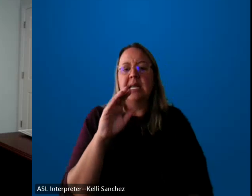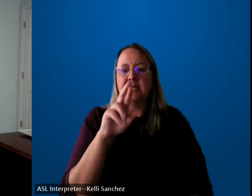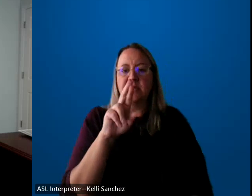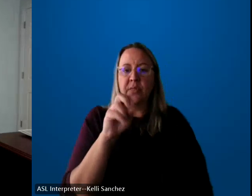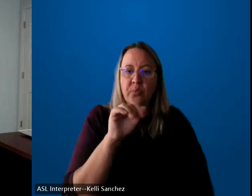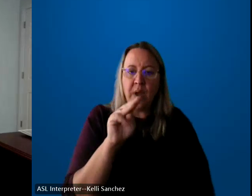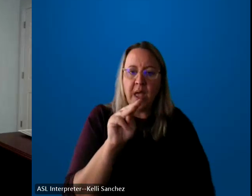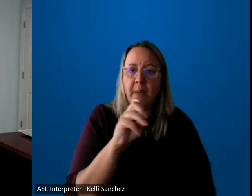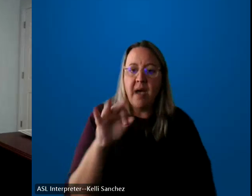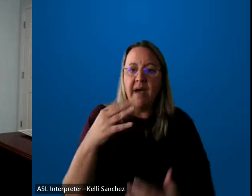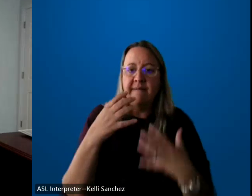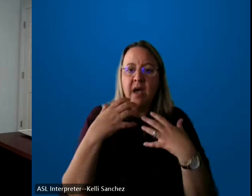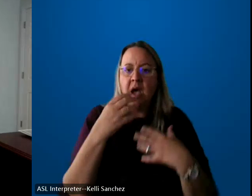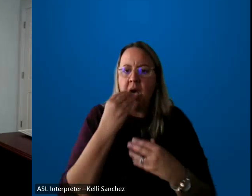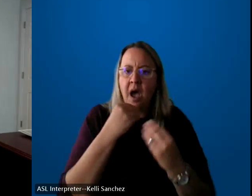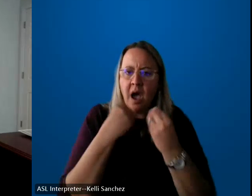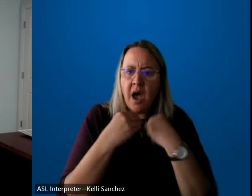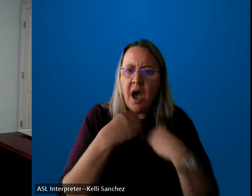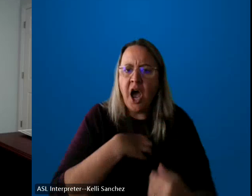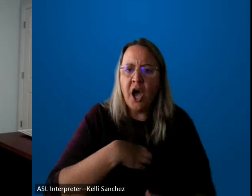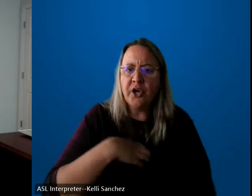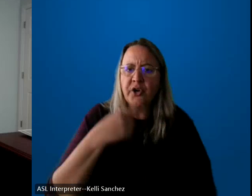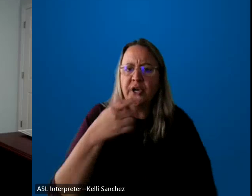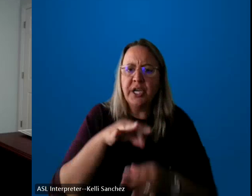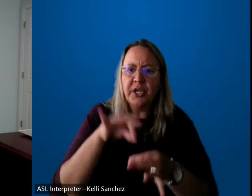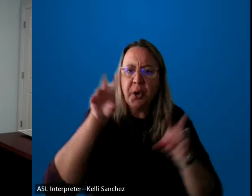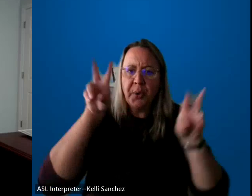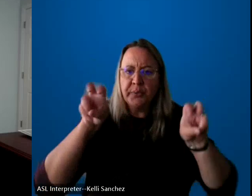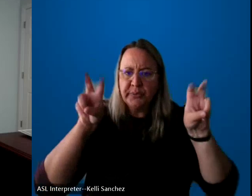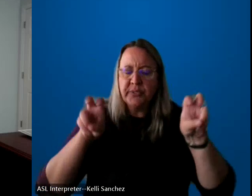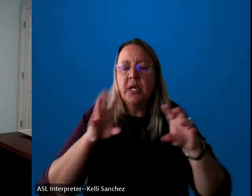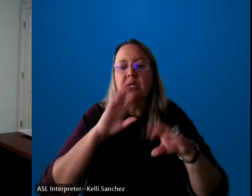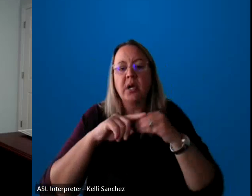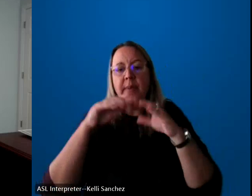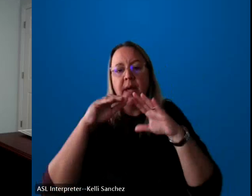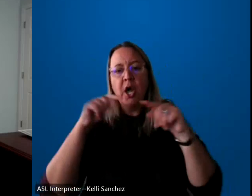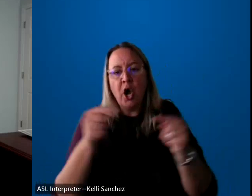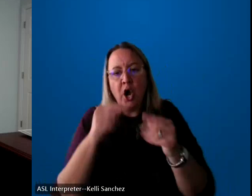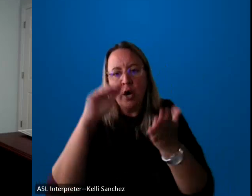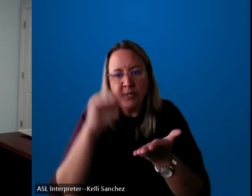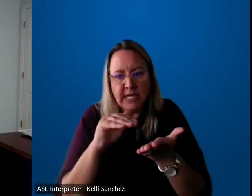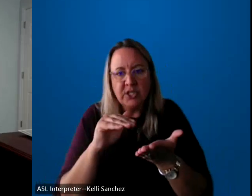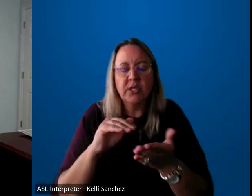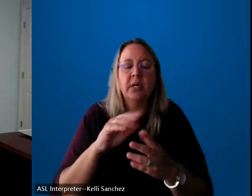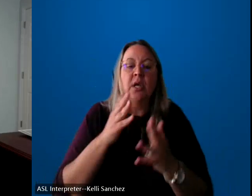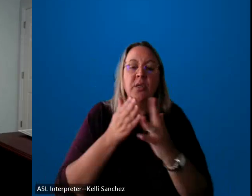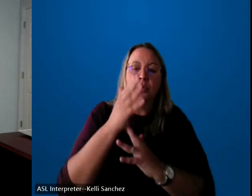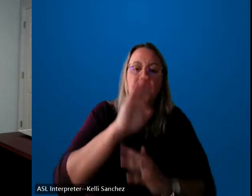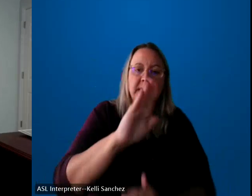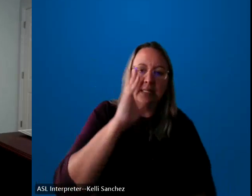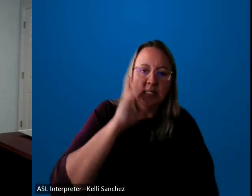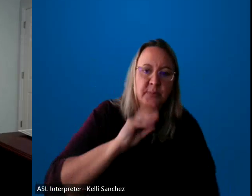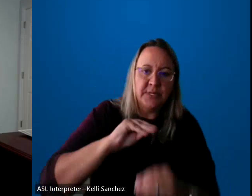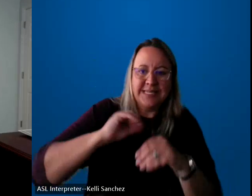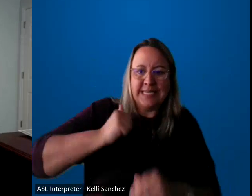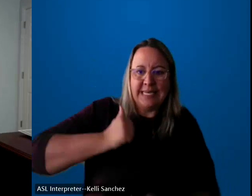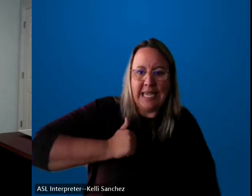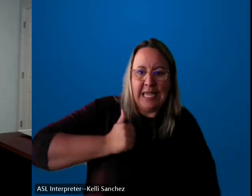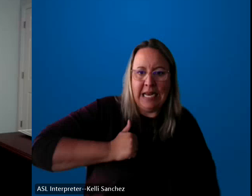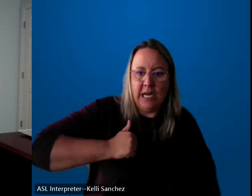goes through this really meaningful exploration of harm reduction and addiction through his experiences in Canada. And I